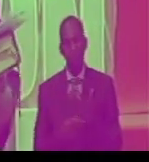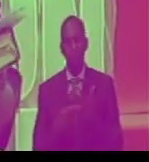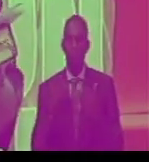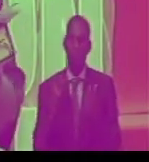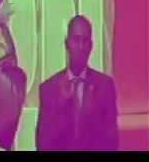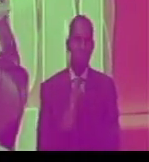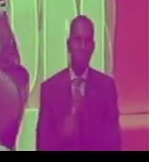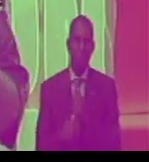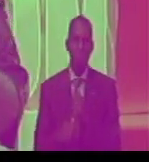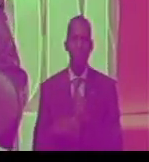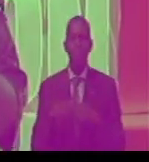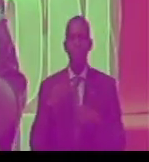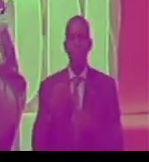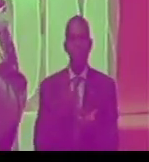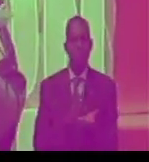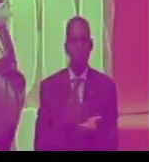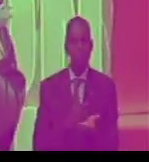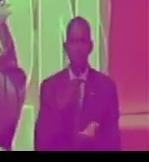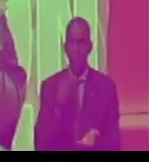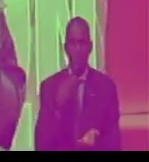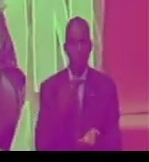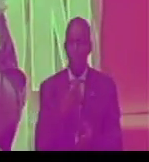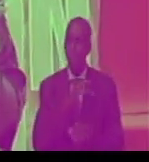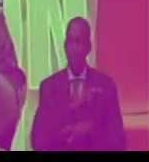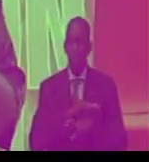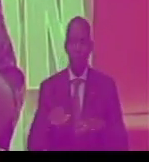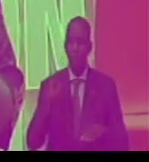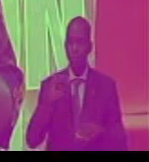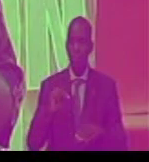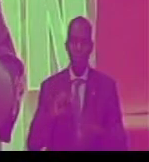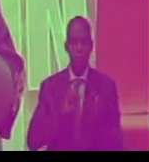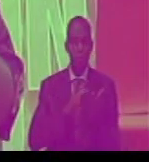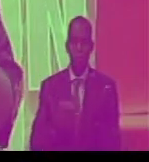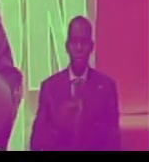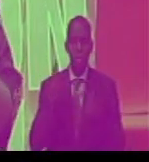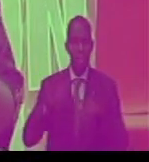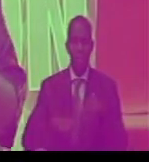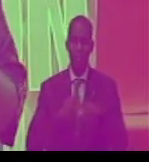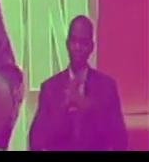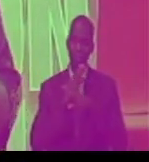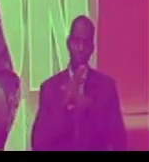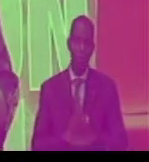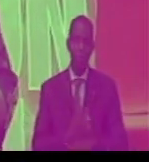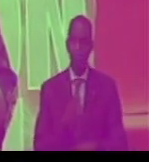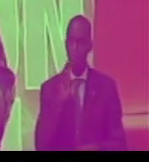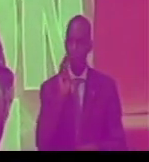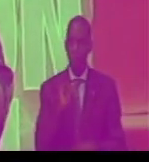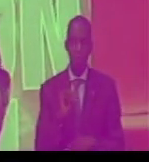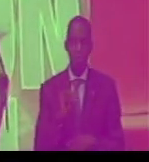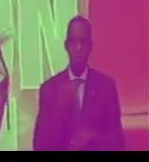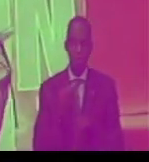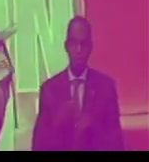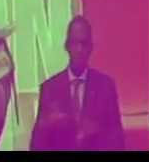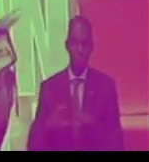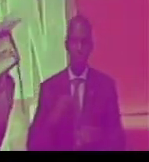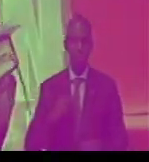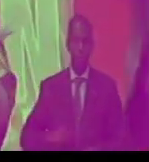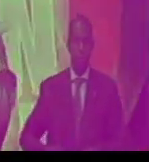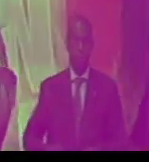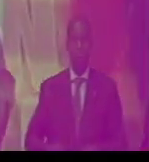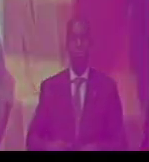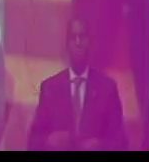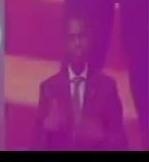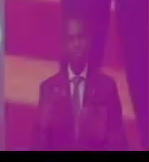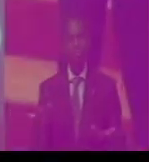first program came and passed. The second one, the doctor said that the Viagra cannot prevent me from taking him. Luckily,